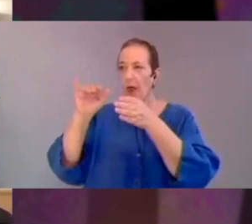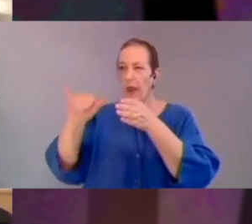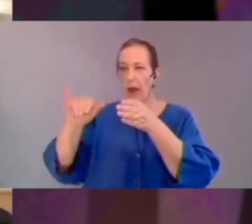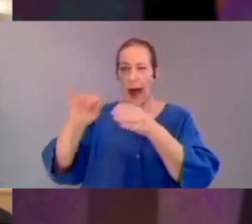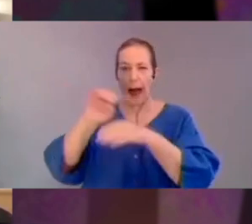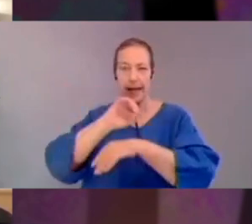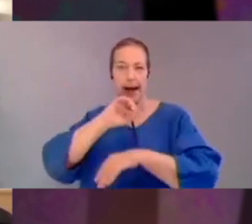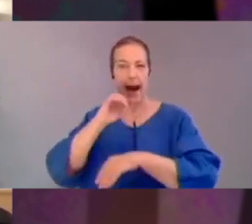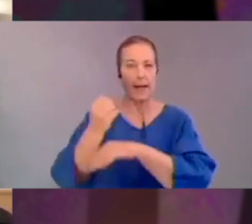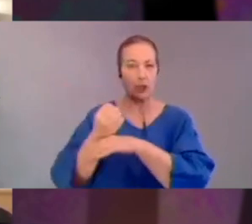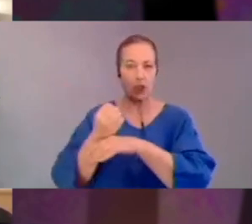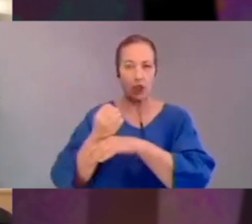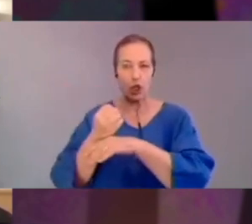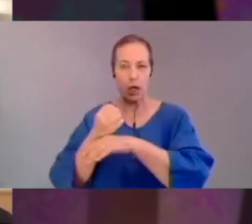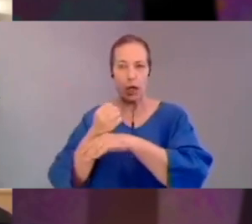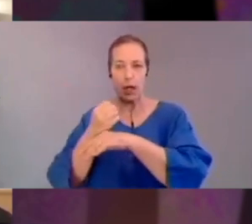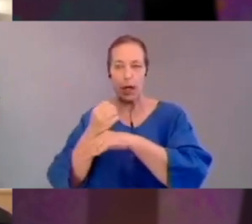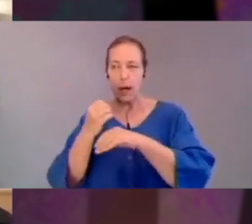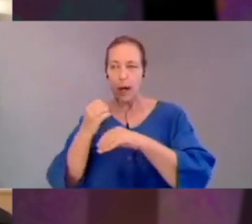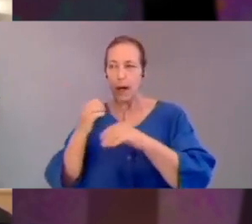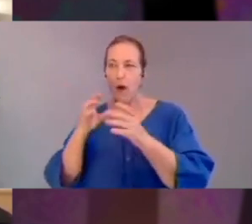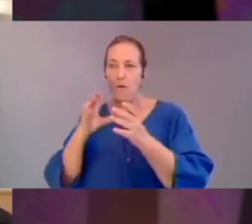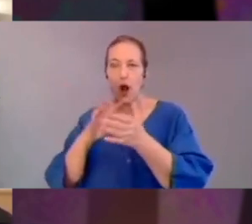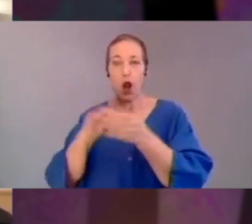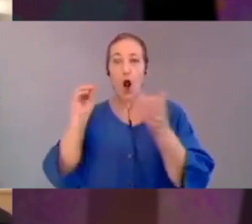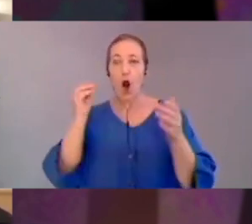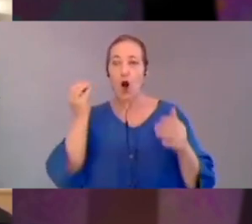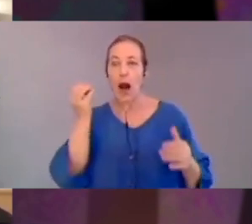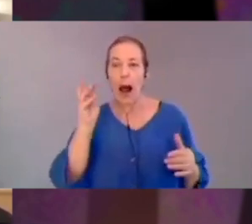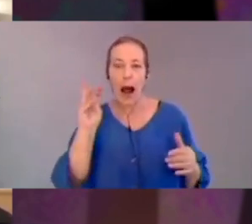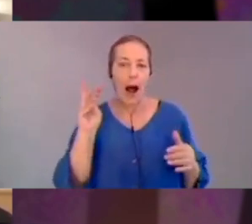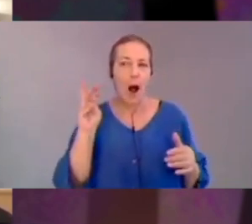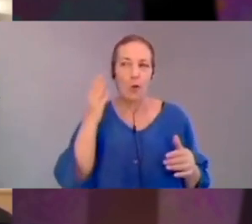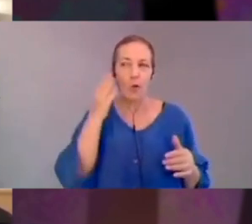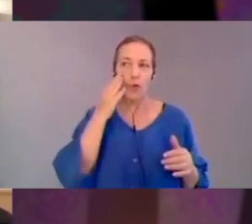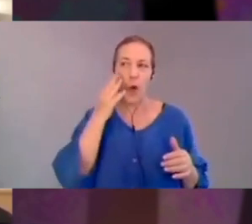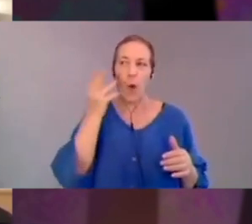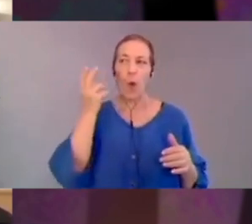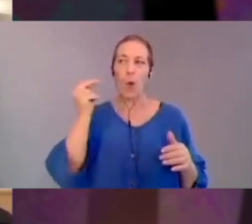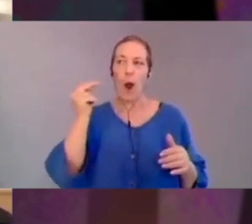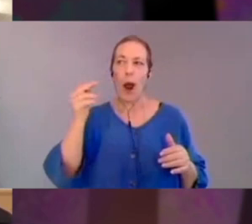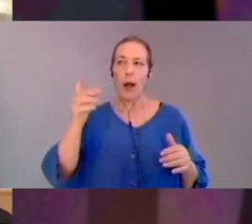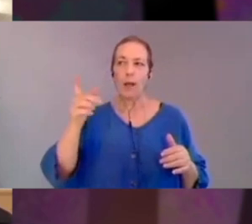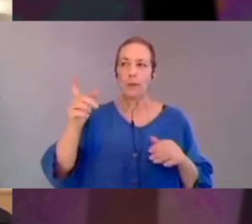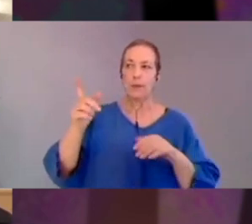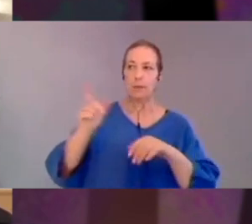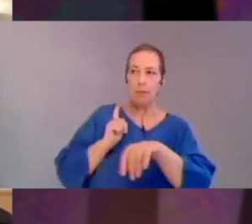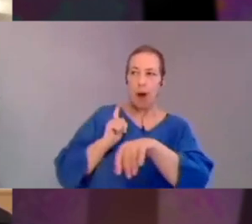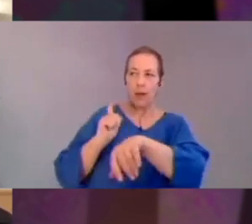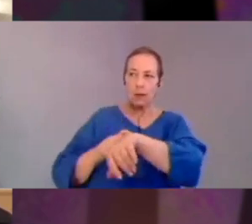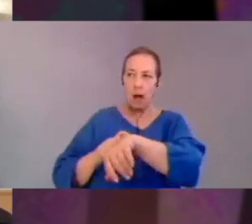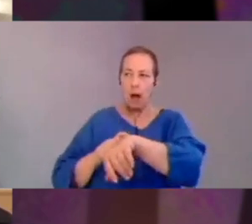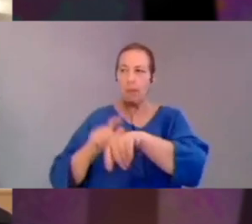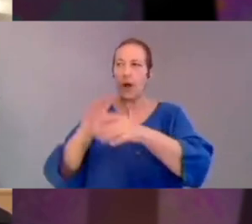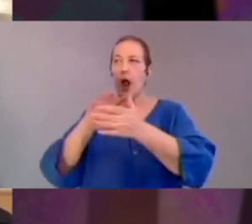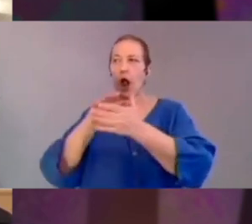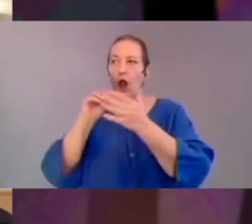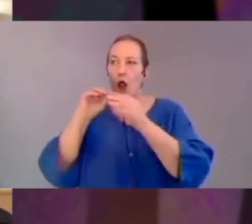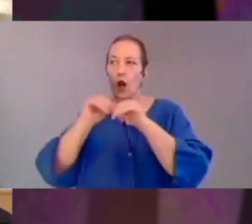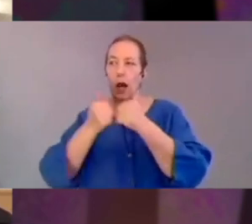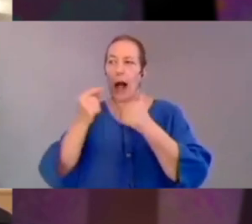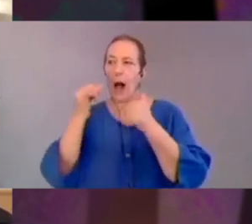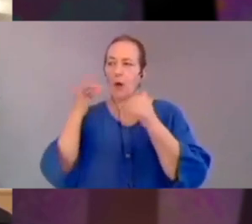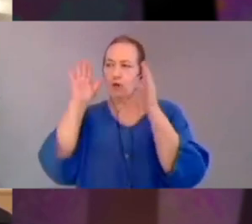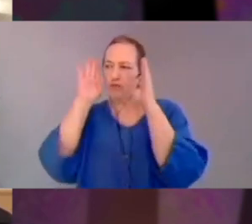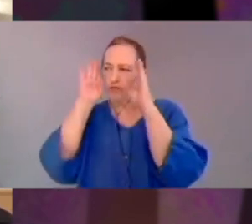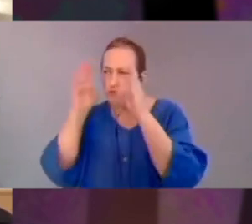learning how to know when it's your time, learning how to listen to another person's story and